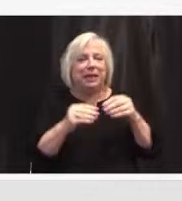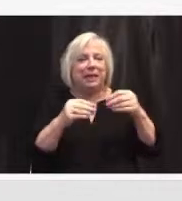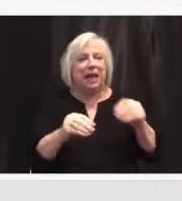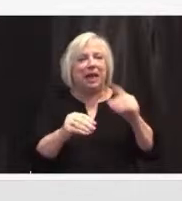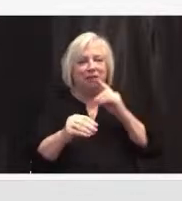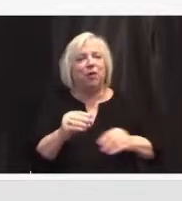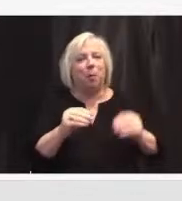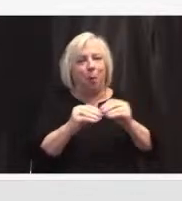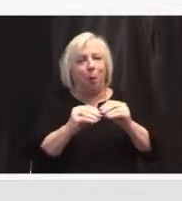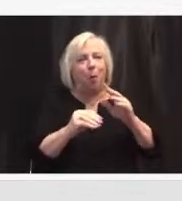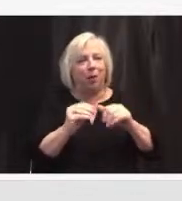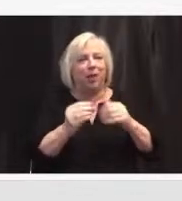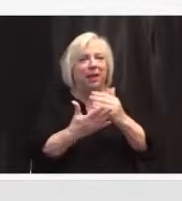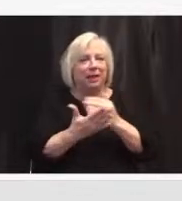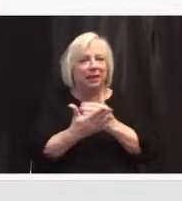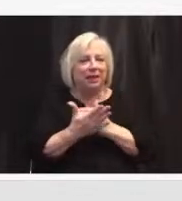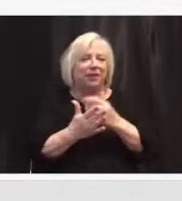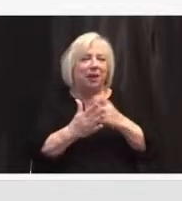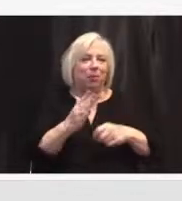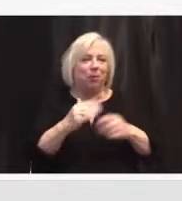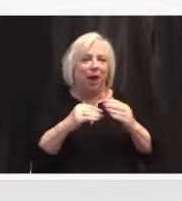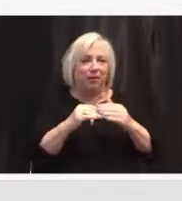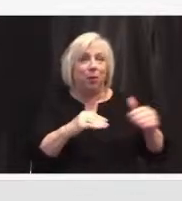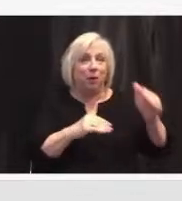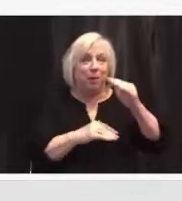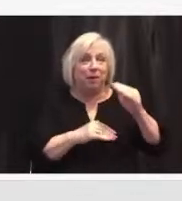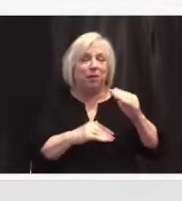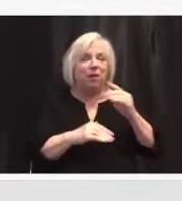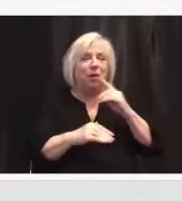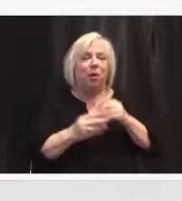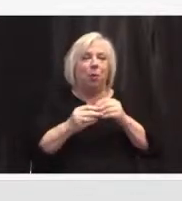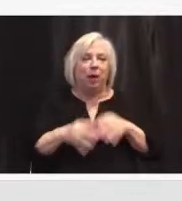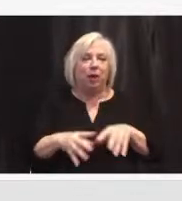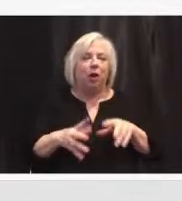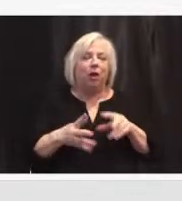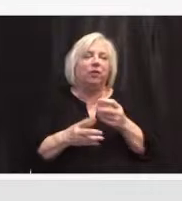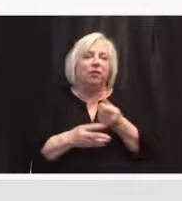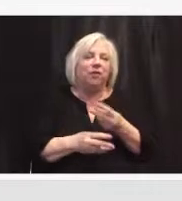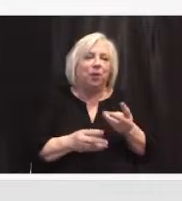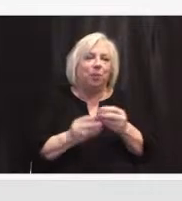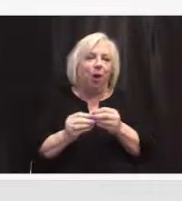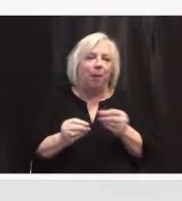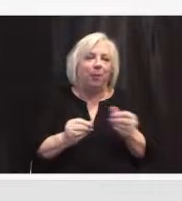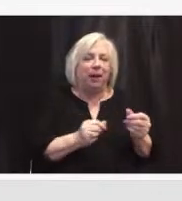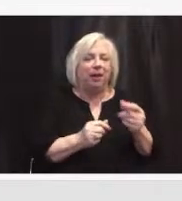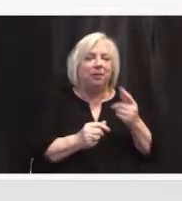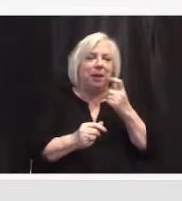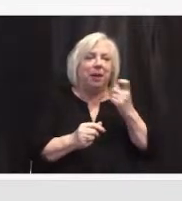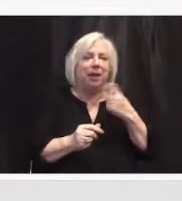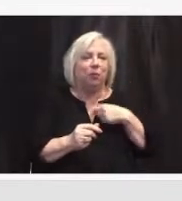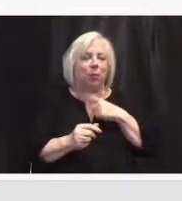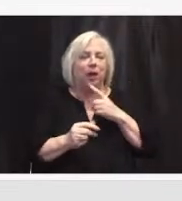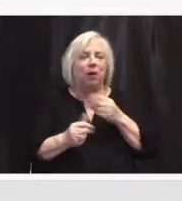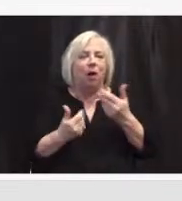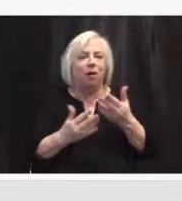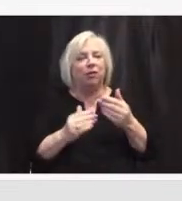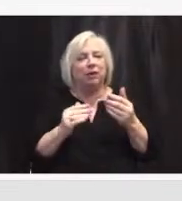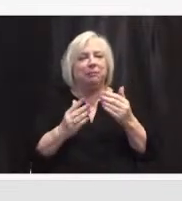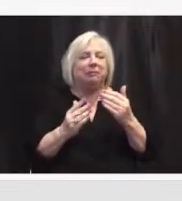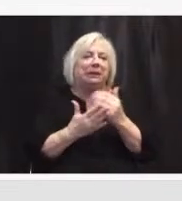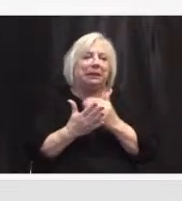listing price. We lost out on a few properties that we tried to buy at listing price. Yeah, and I was looking for more